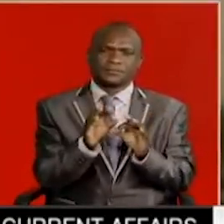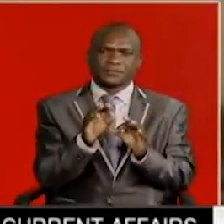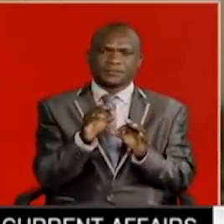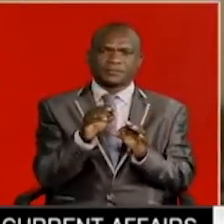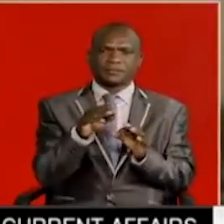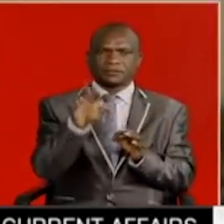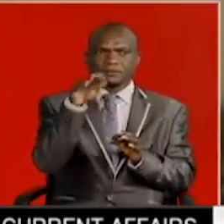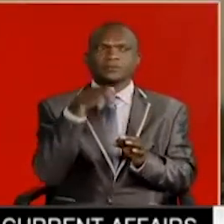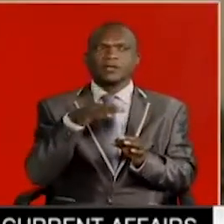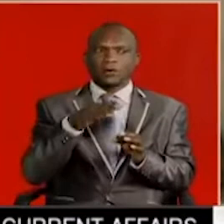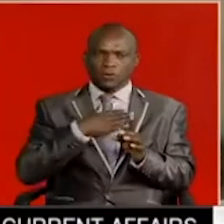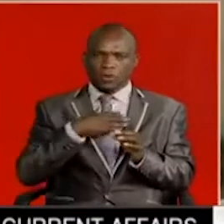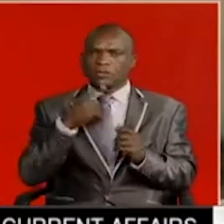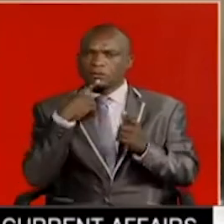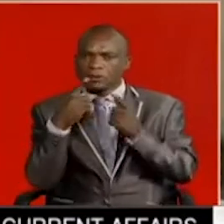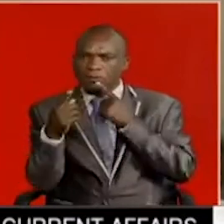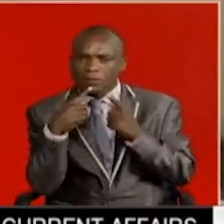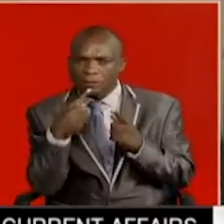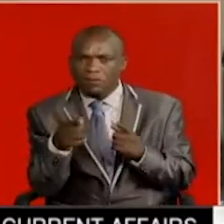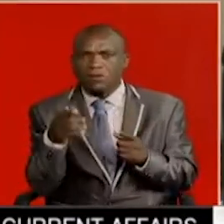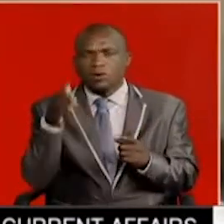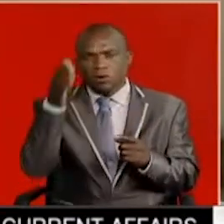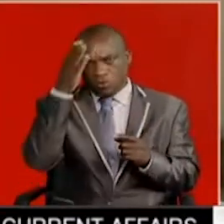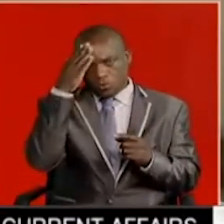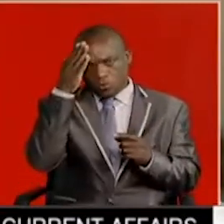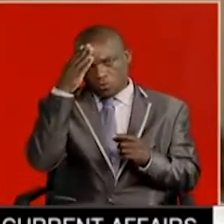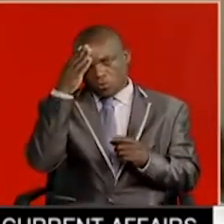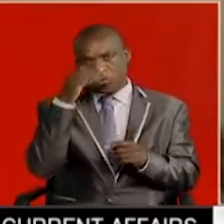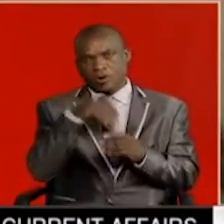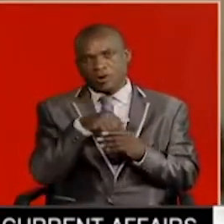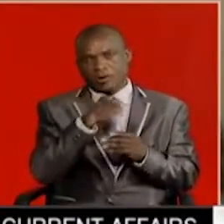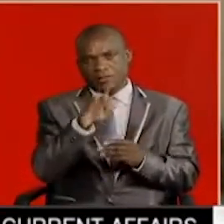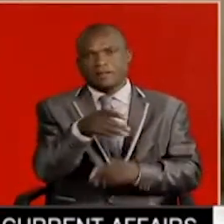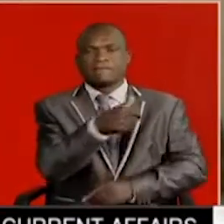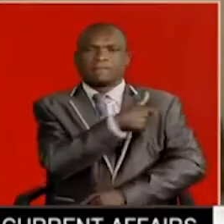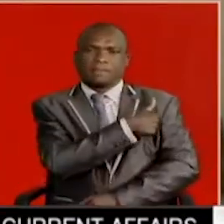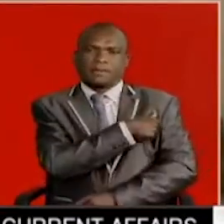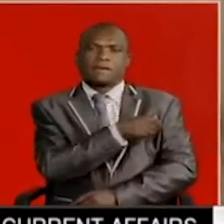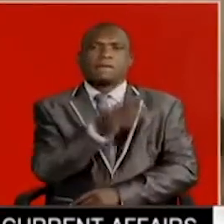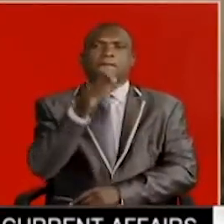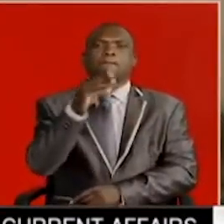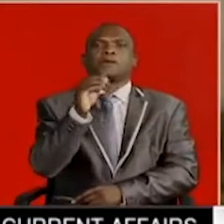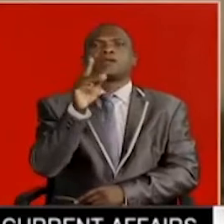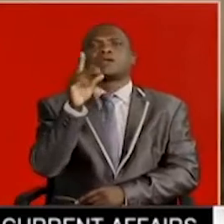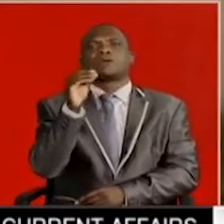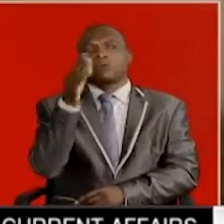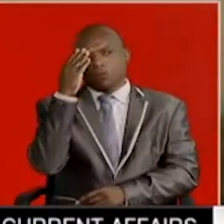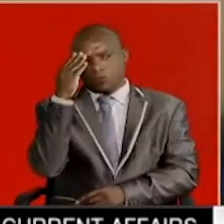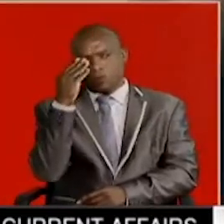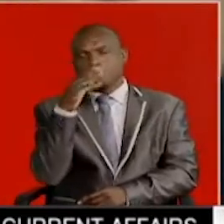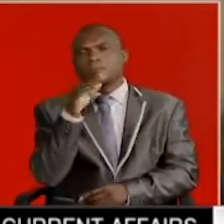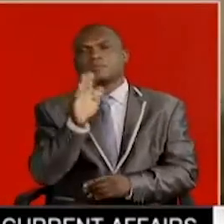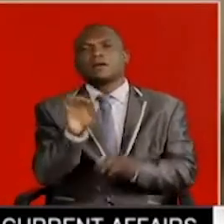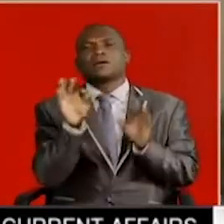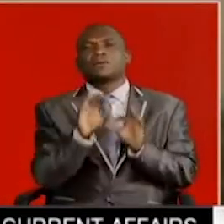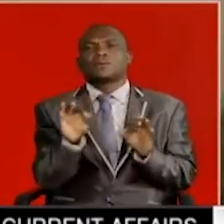with my staff to say who were involved in the polio, and I looked around, there was none, because none